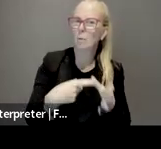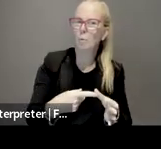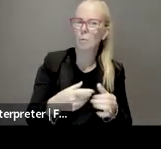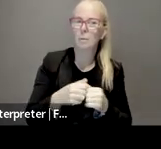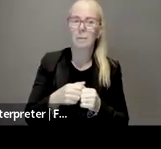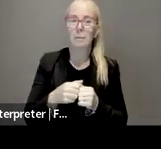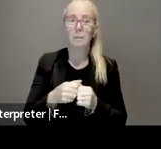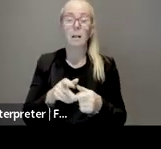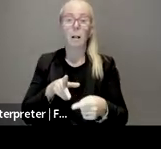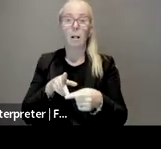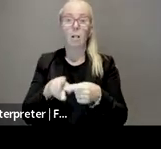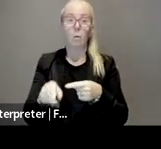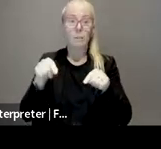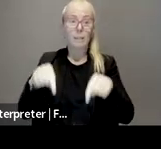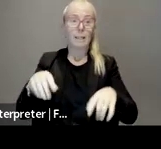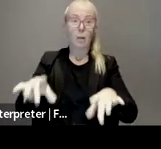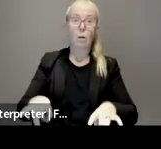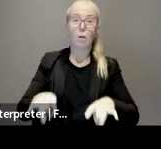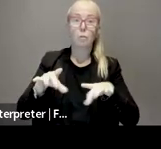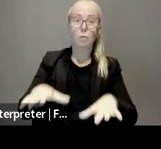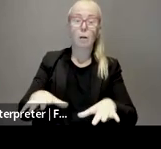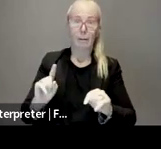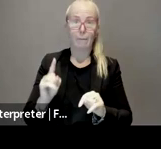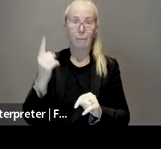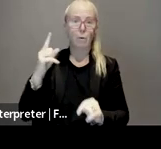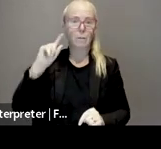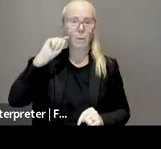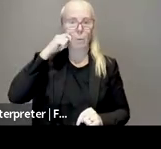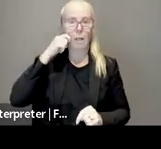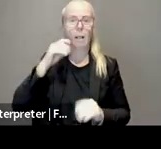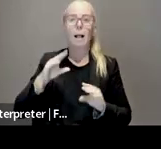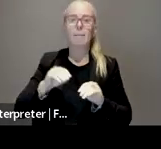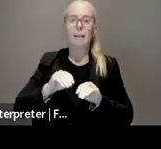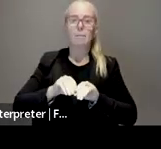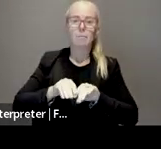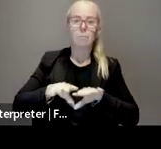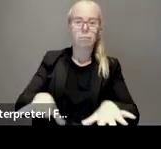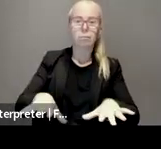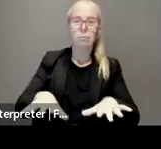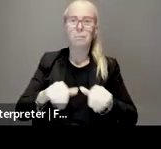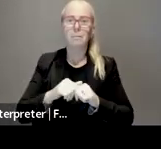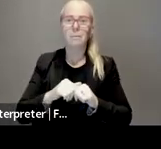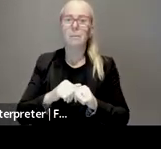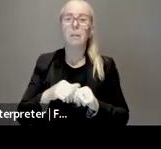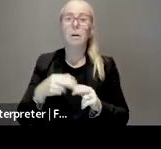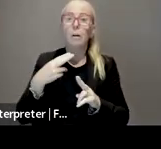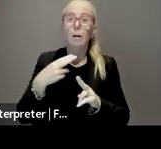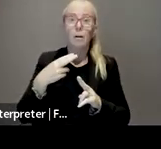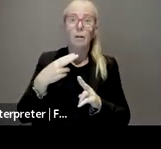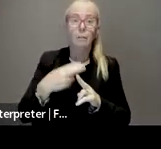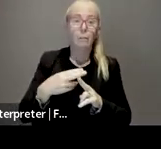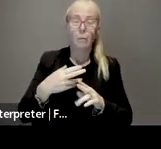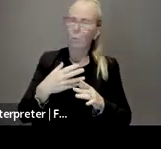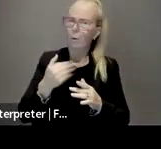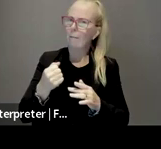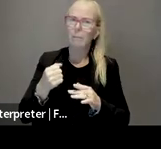serve aged care facilities and hospitals. A diverse expertise in engineering, Medical science, marketing, and business makes us